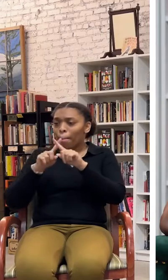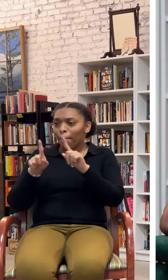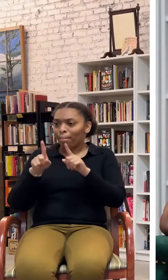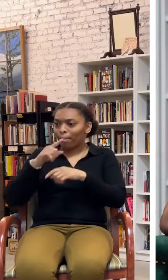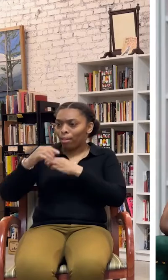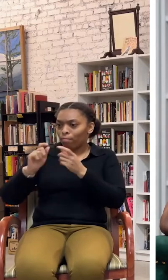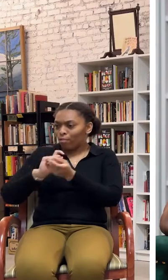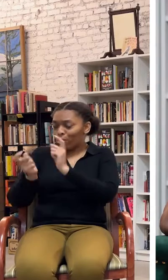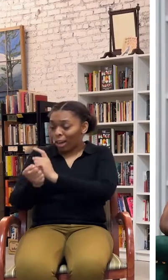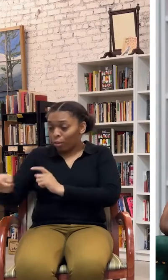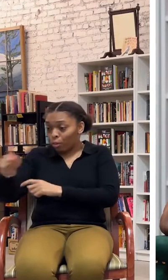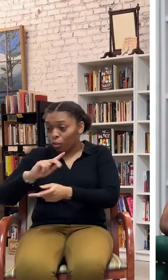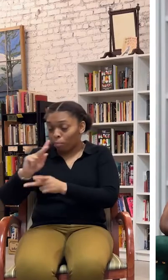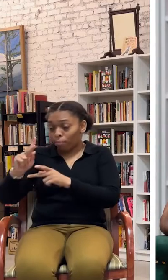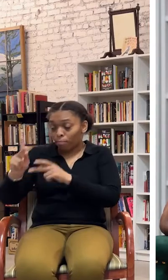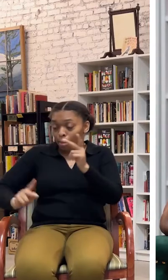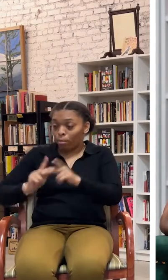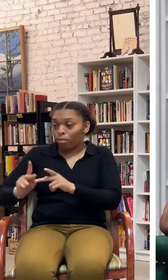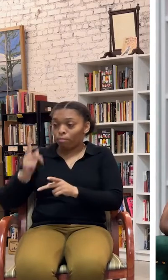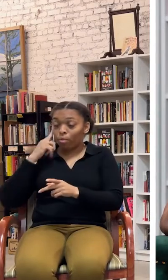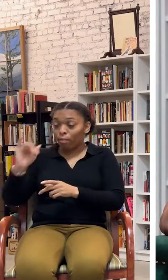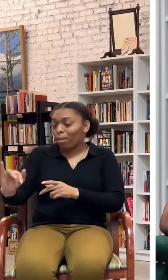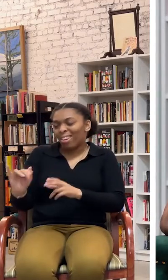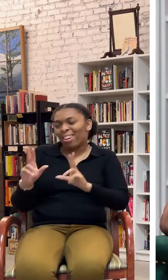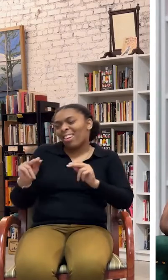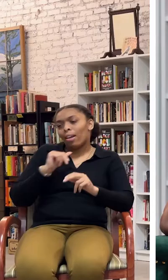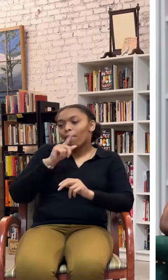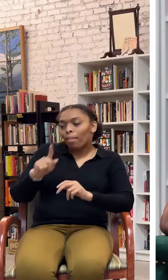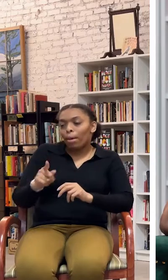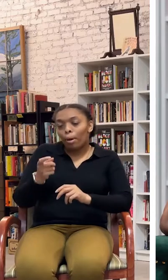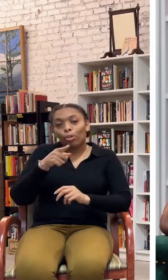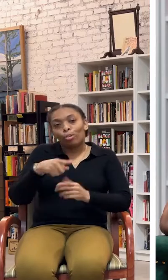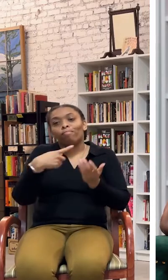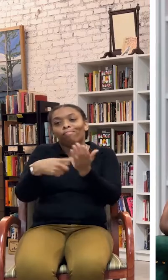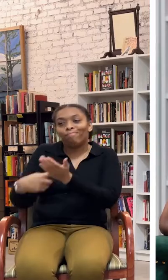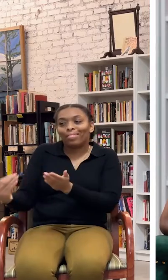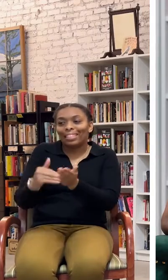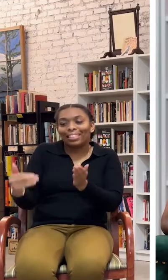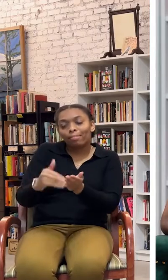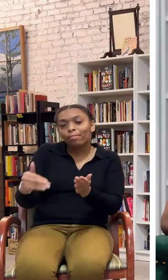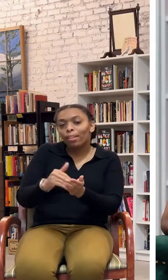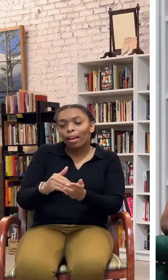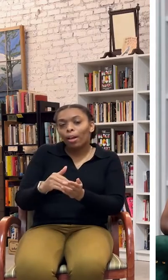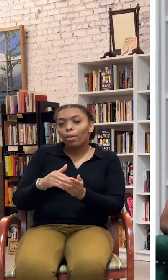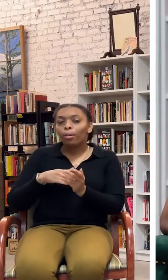these people forever? Not necessarily. You always come back to this. And my bone is,